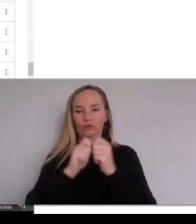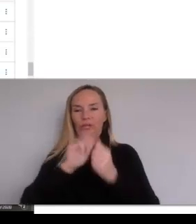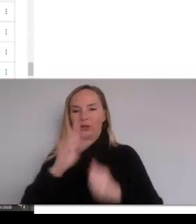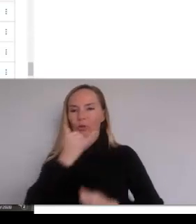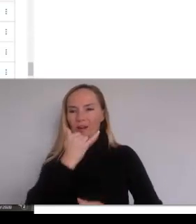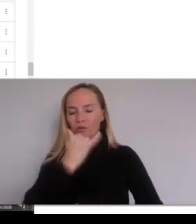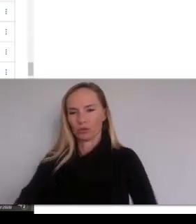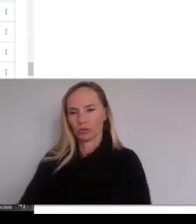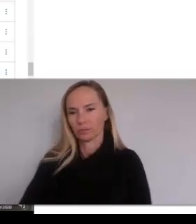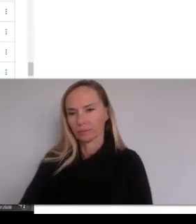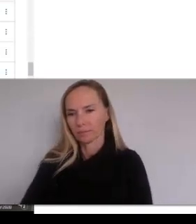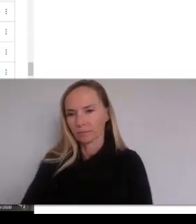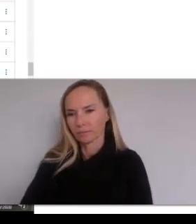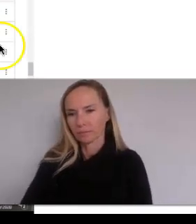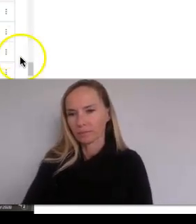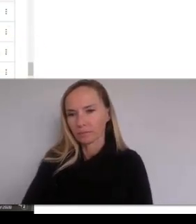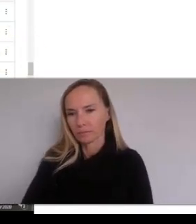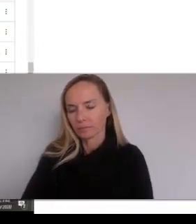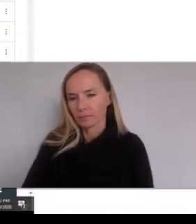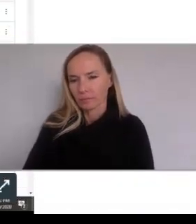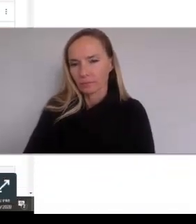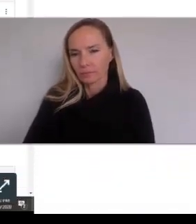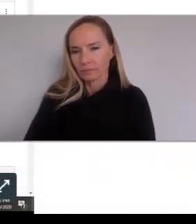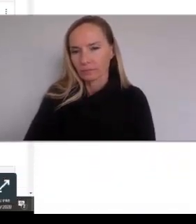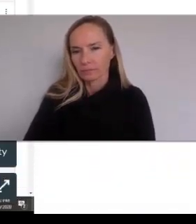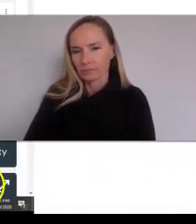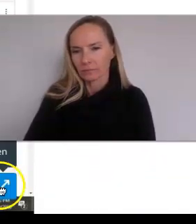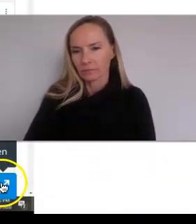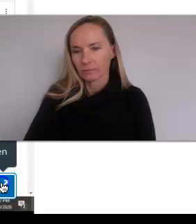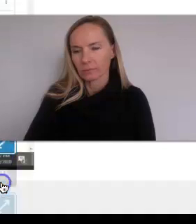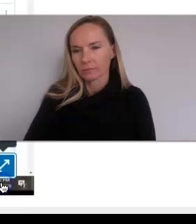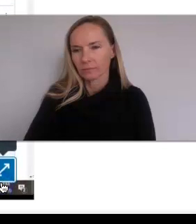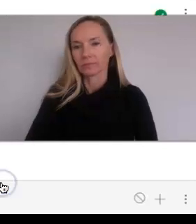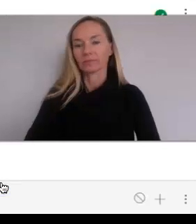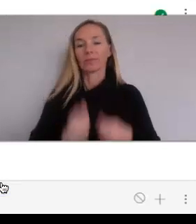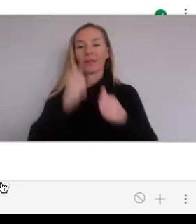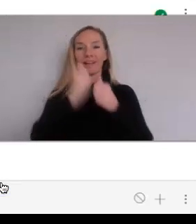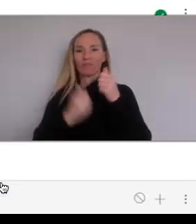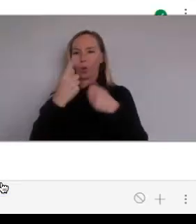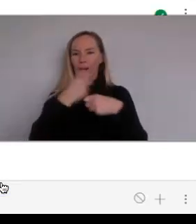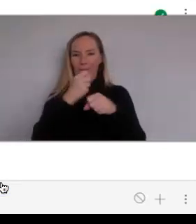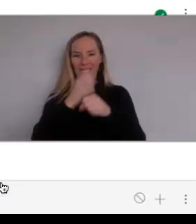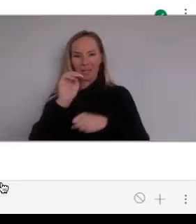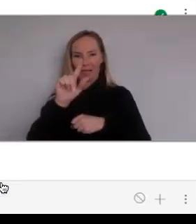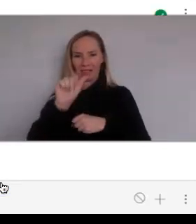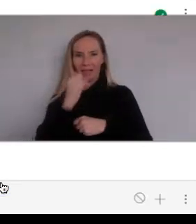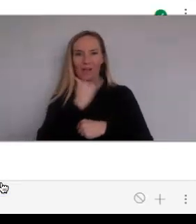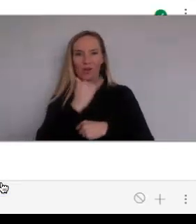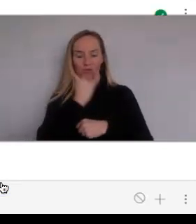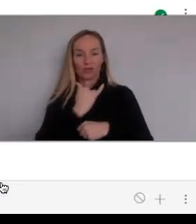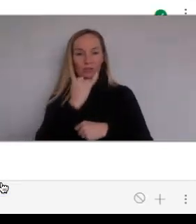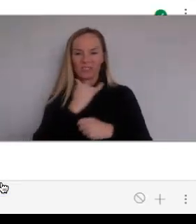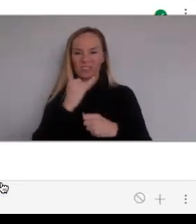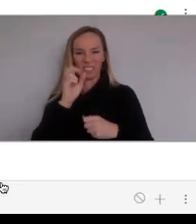make. Everyone makes MLA errors. Even I do sometimes. One thing is that MLA